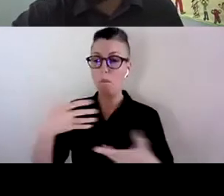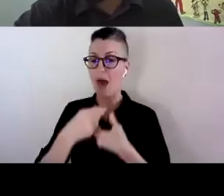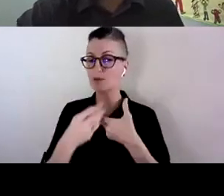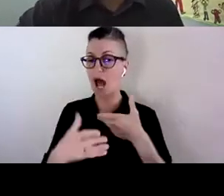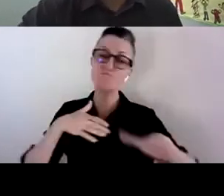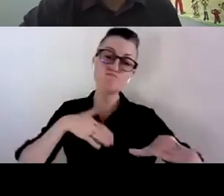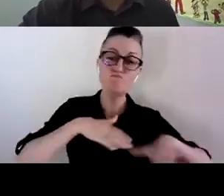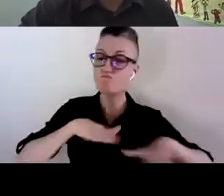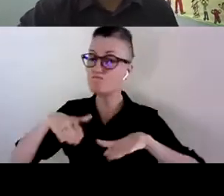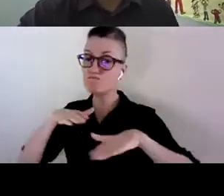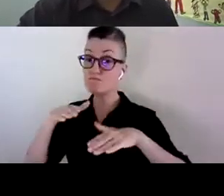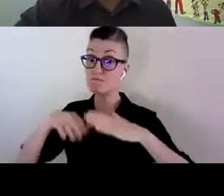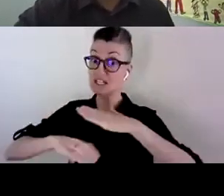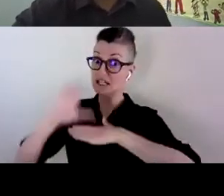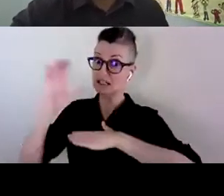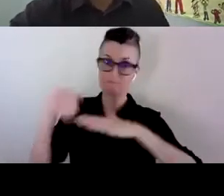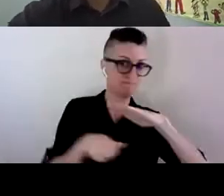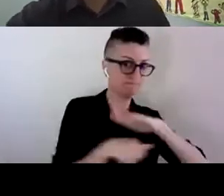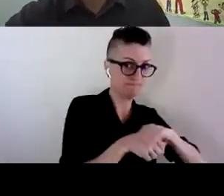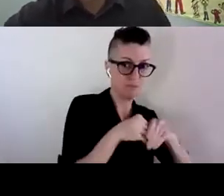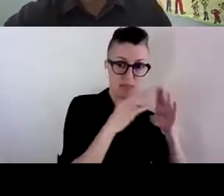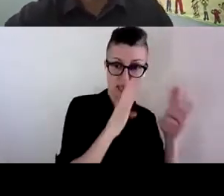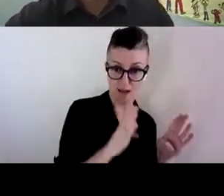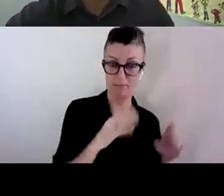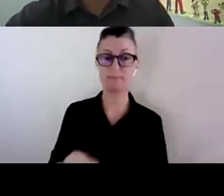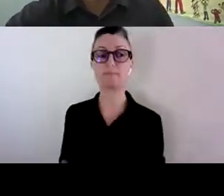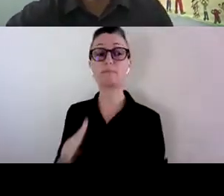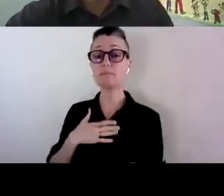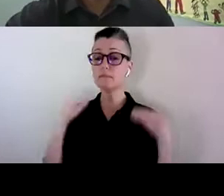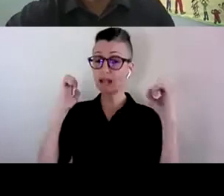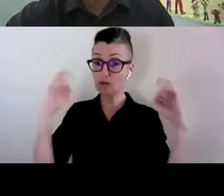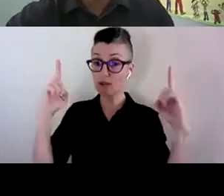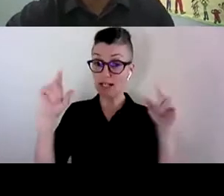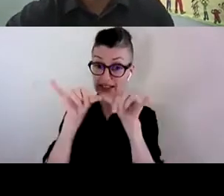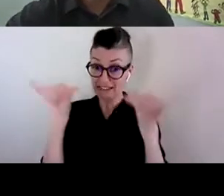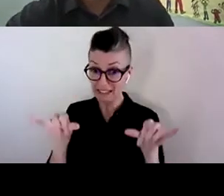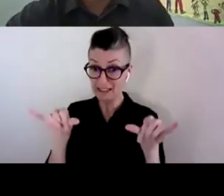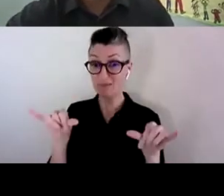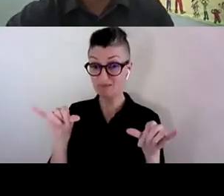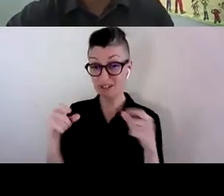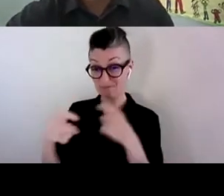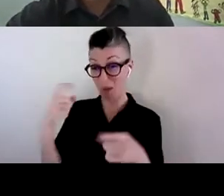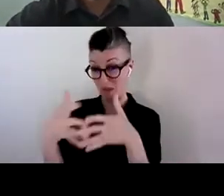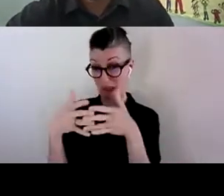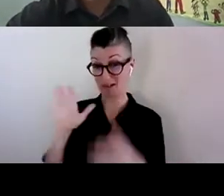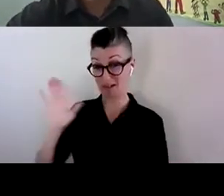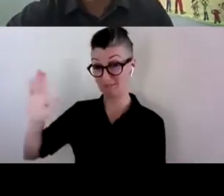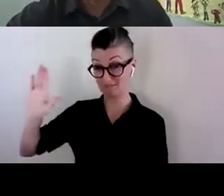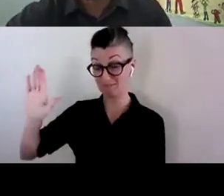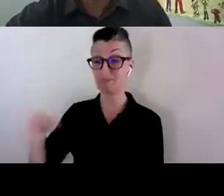I grew up in an Americanized educational system where English was used for